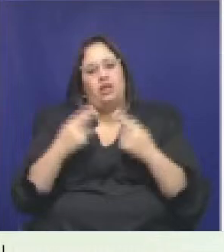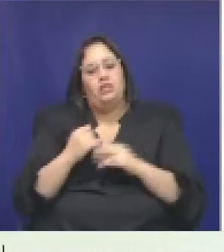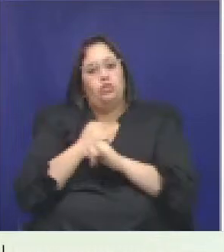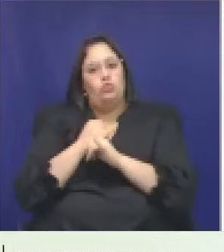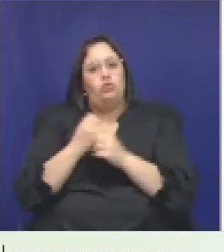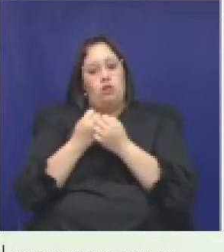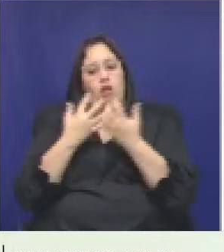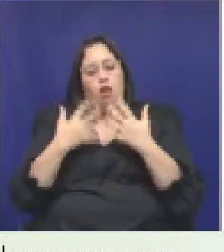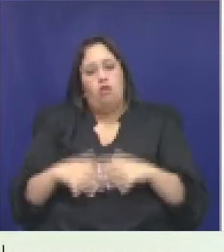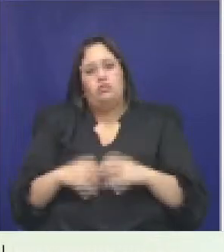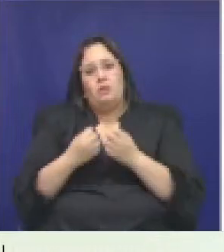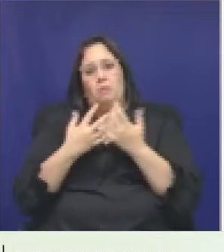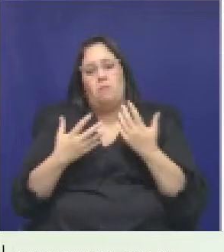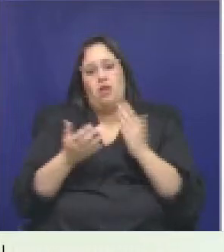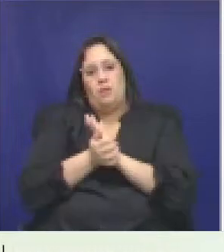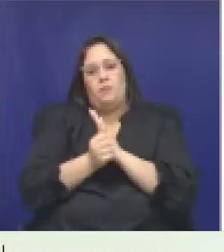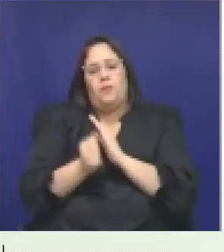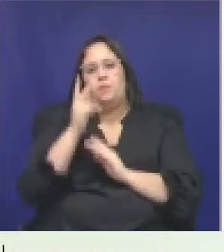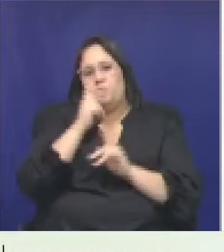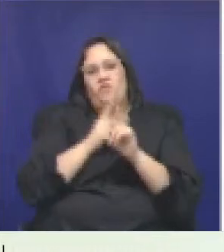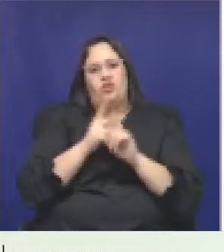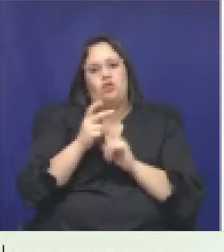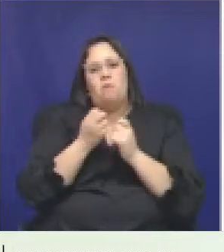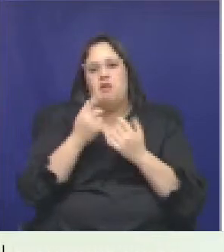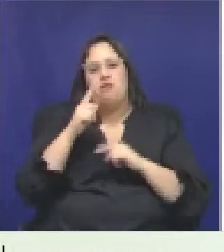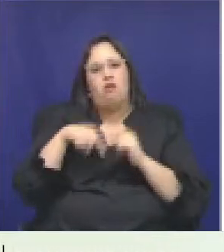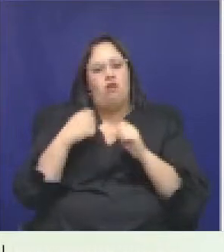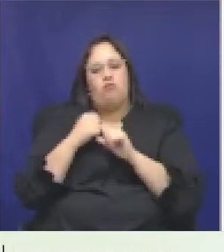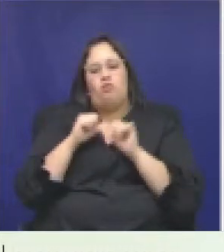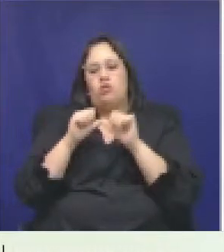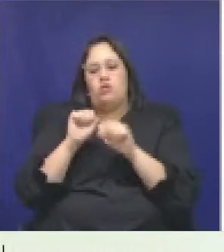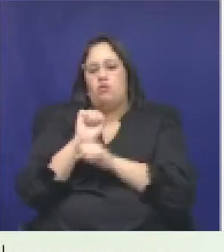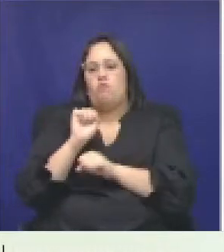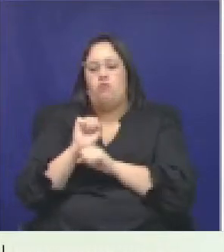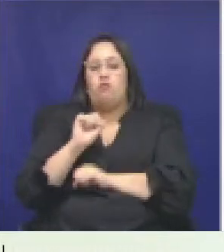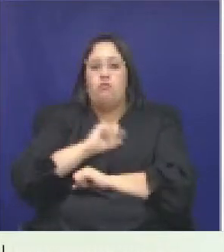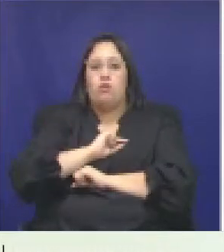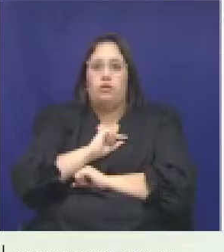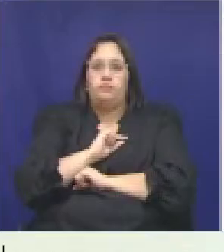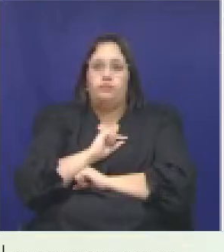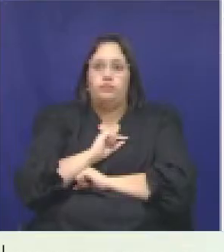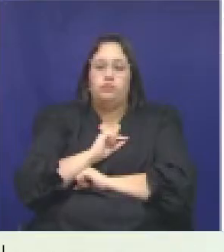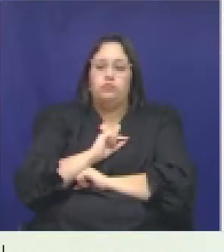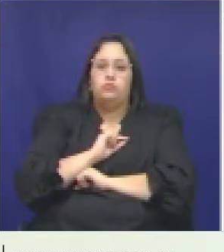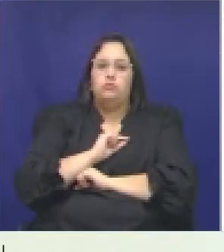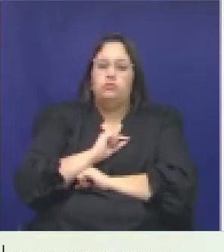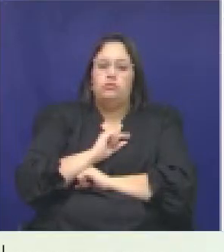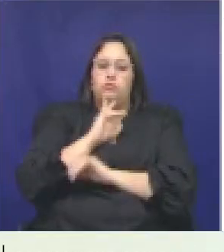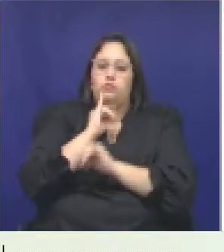seasoned professionals, many of whom could not continue to work in an